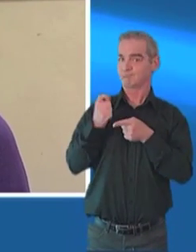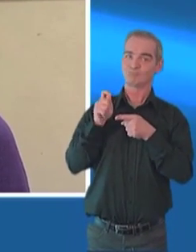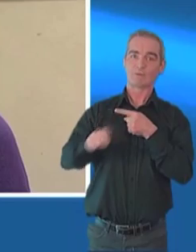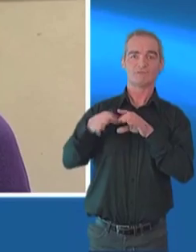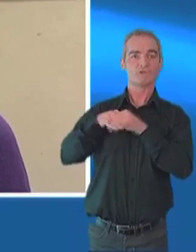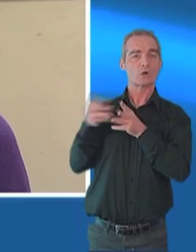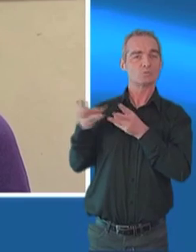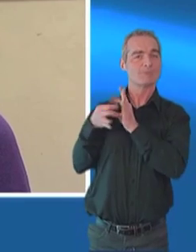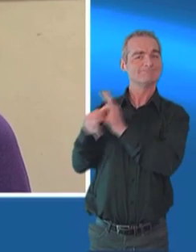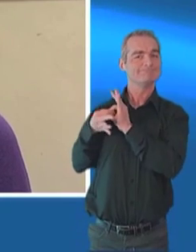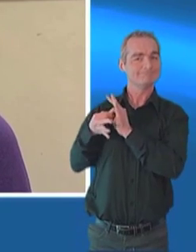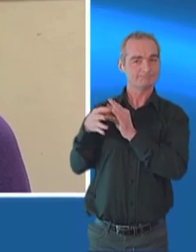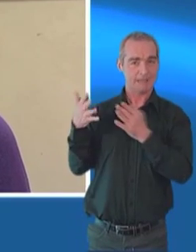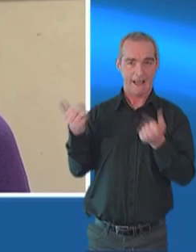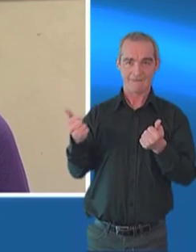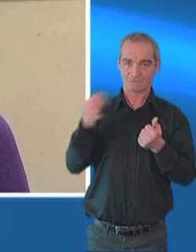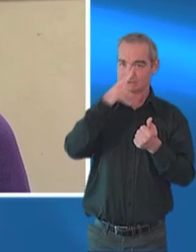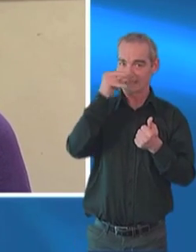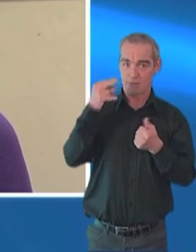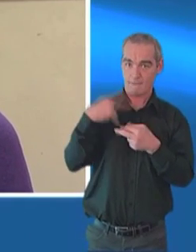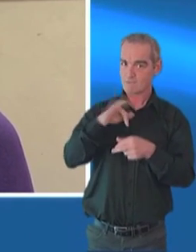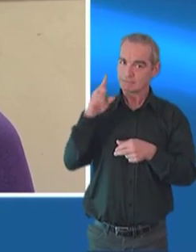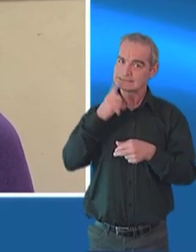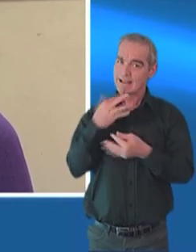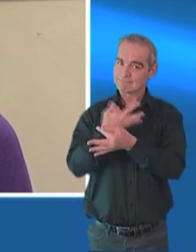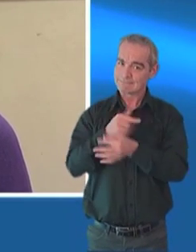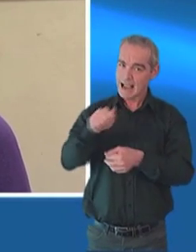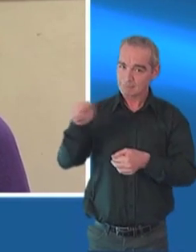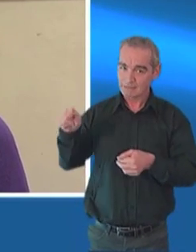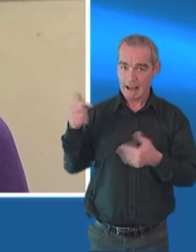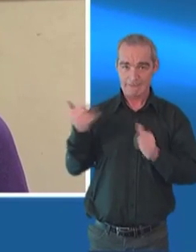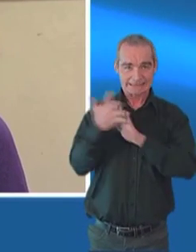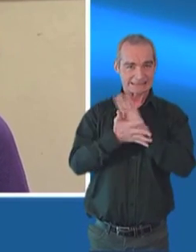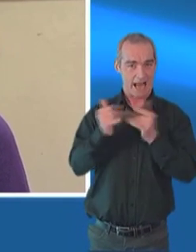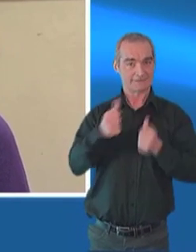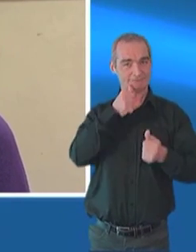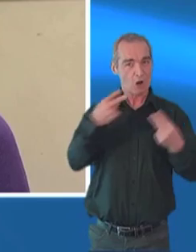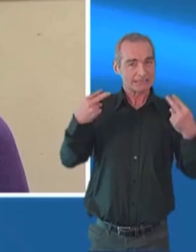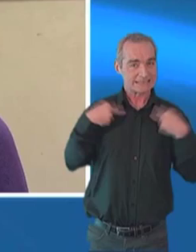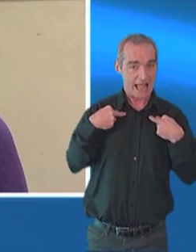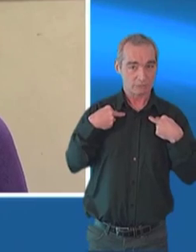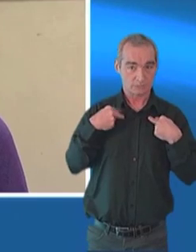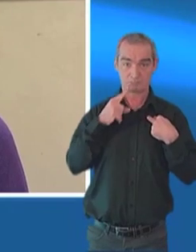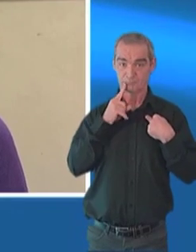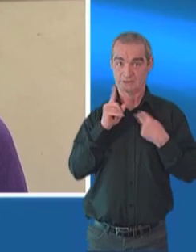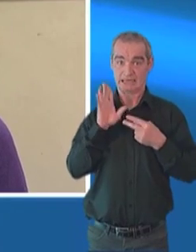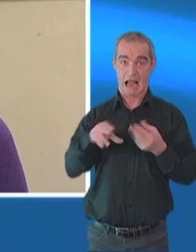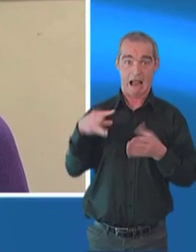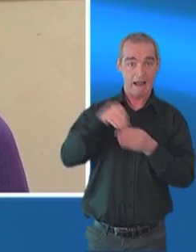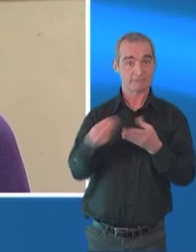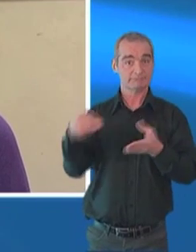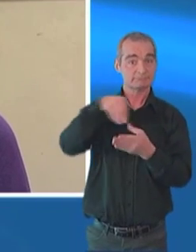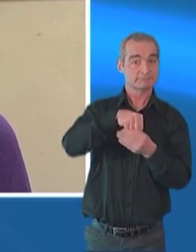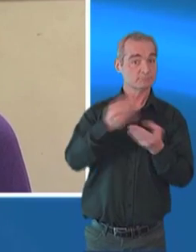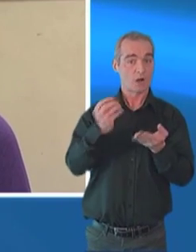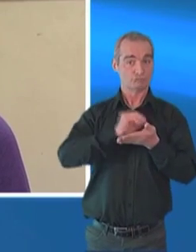even preferred language, can blossom. If you look into the deaf world now, many of my professional deaf colleagues have,